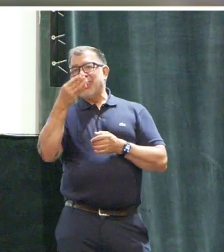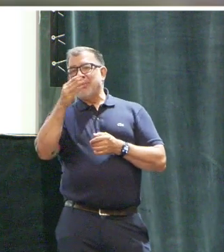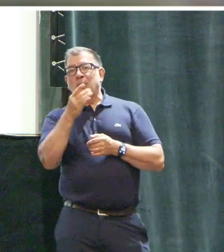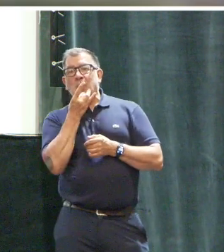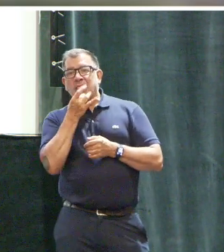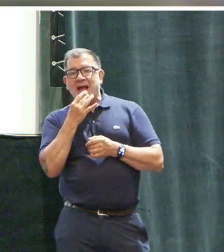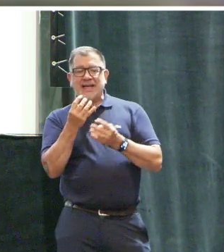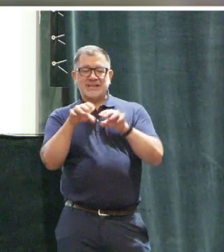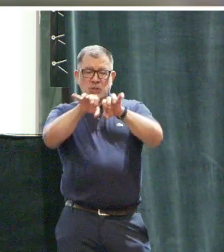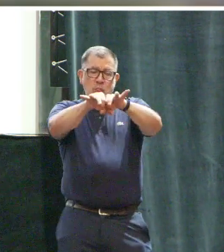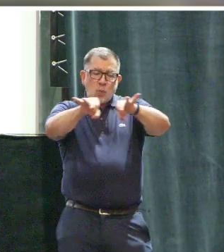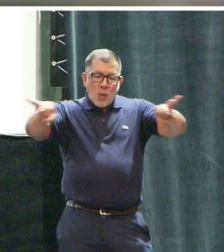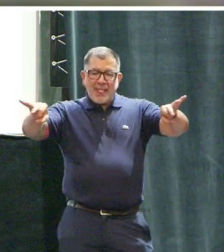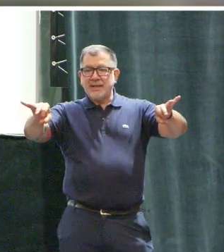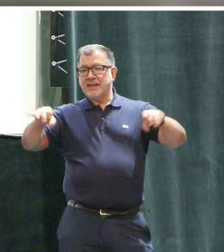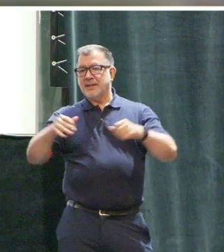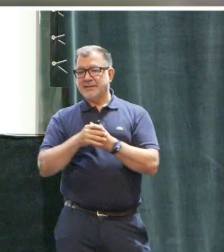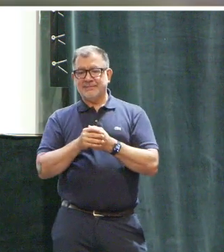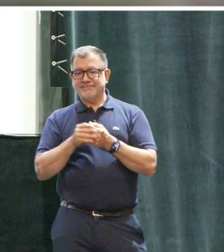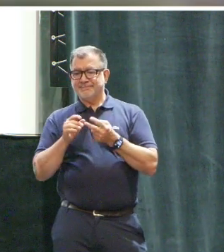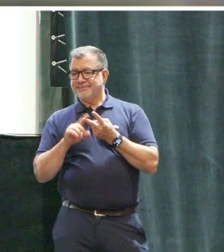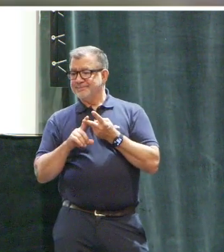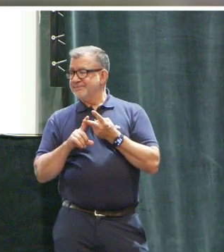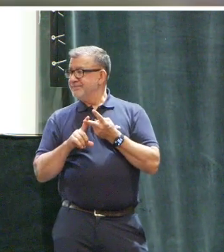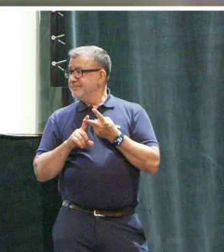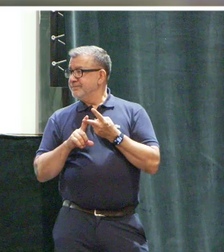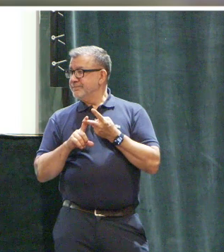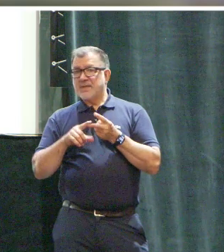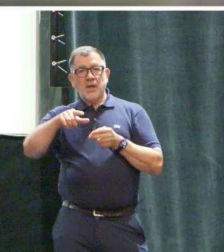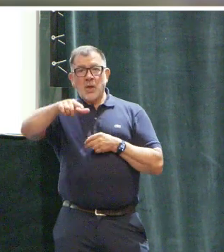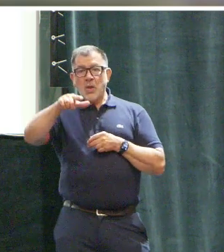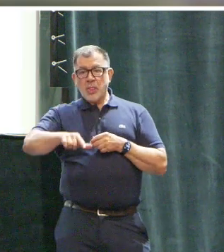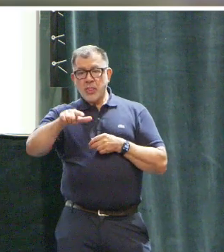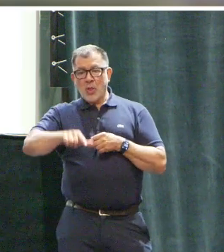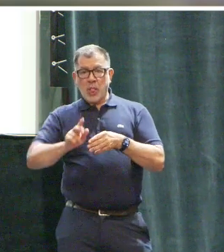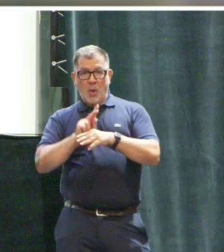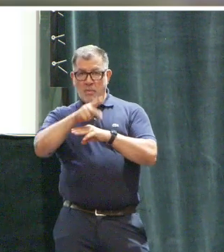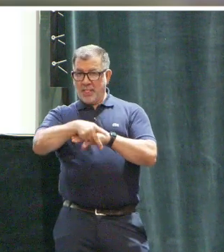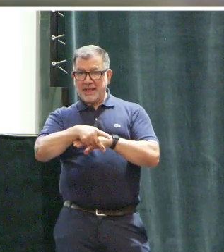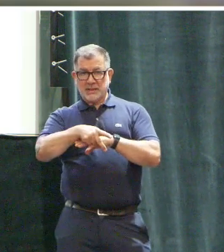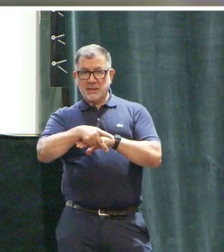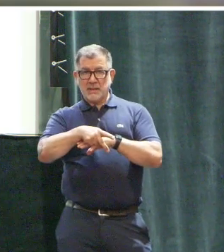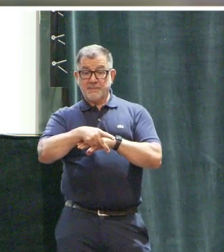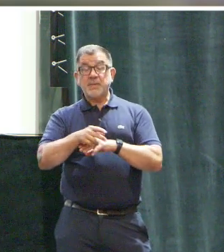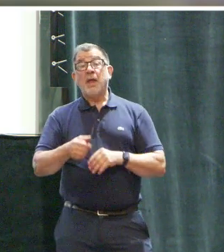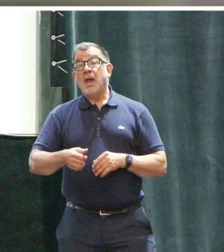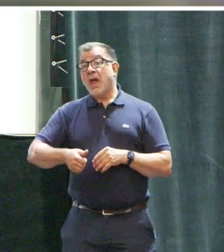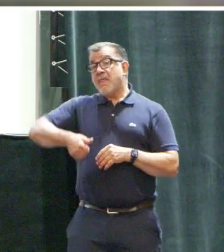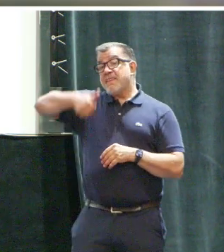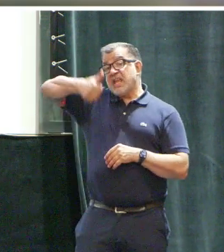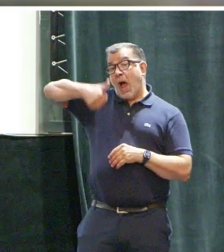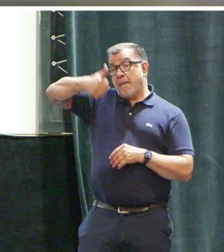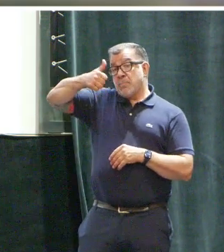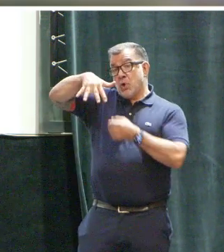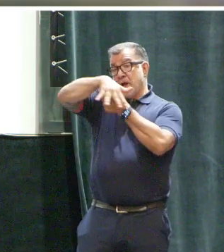lights, and all of the lower planting components. The upper